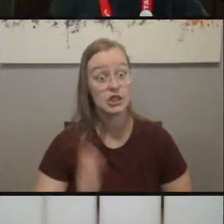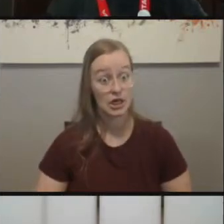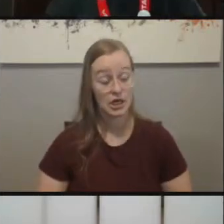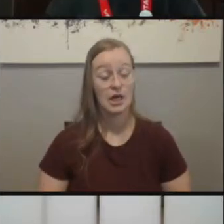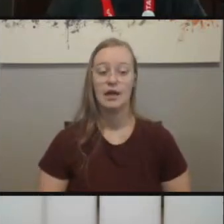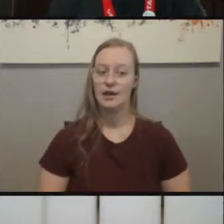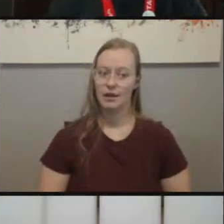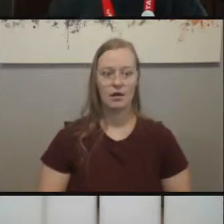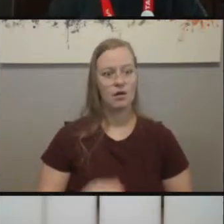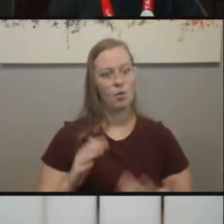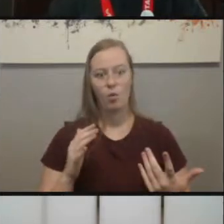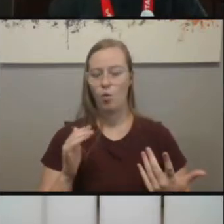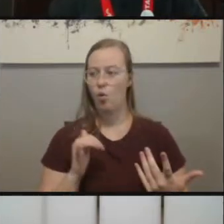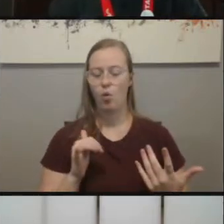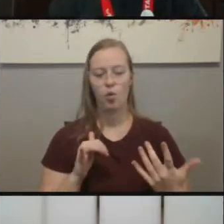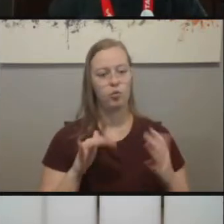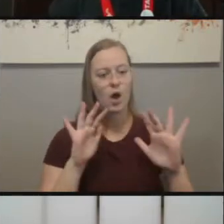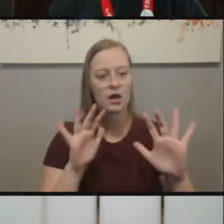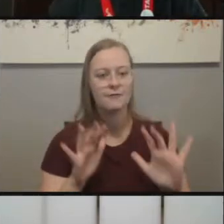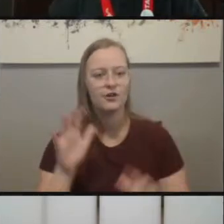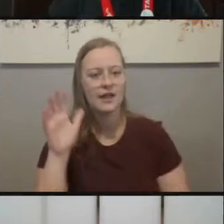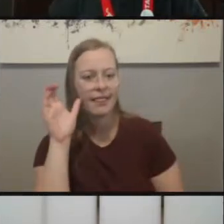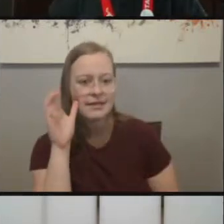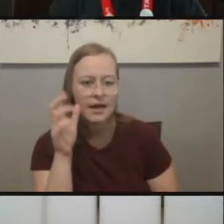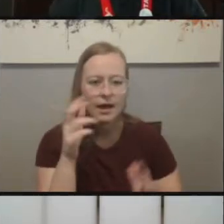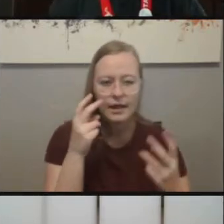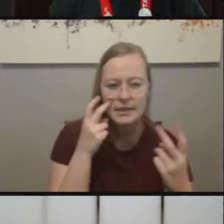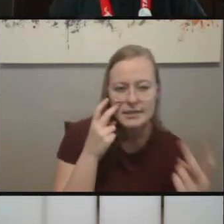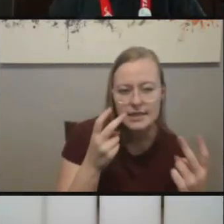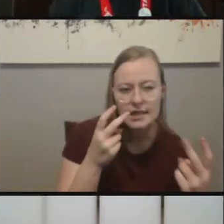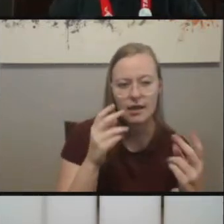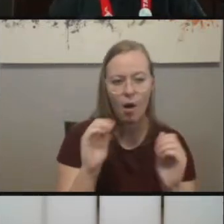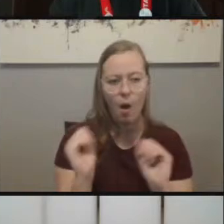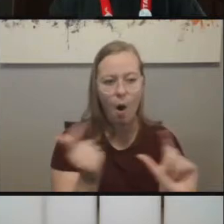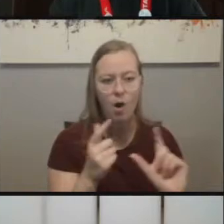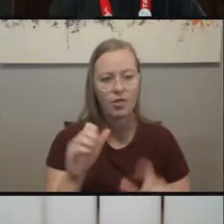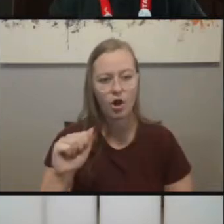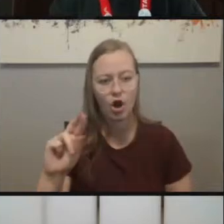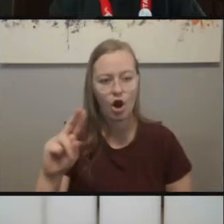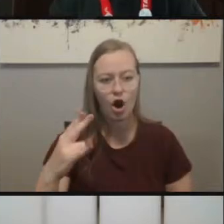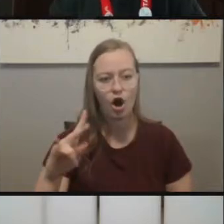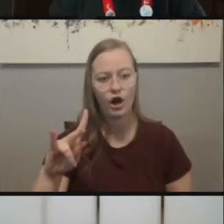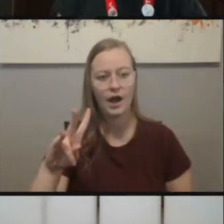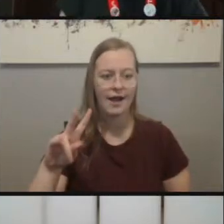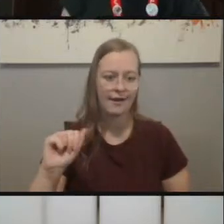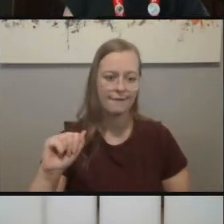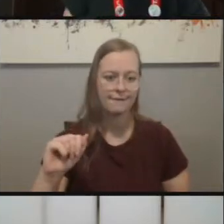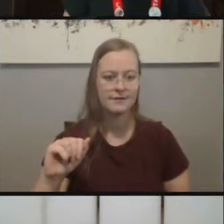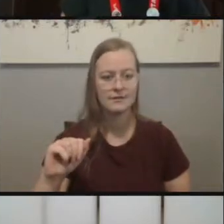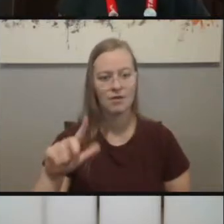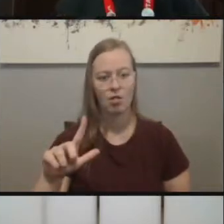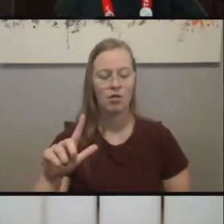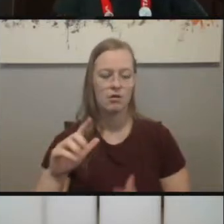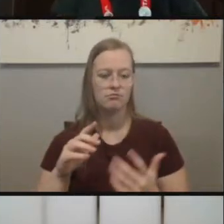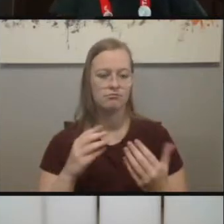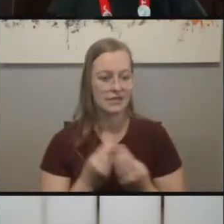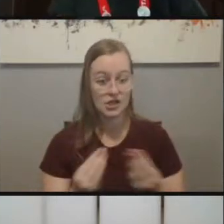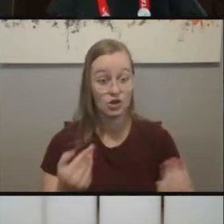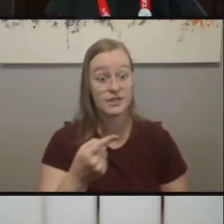been fantastic to listen to and to see all of the great archival materials that you've provided in today's